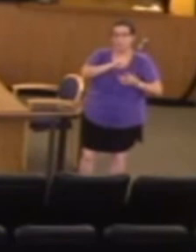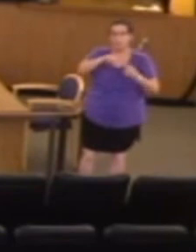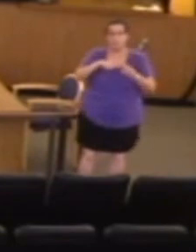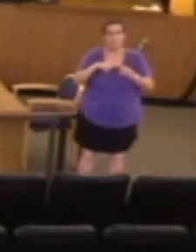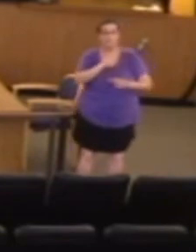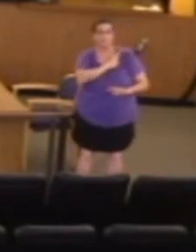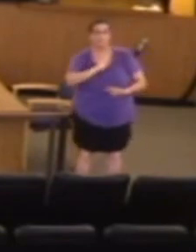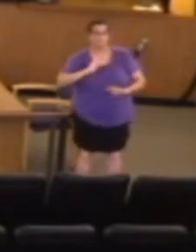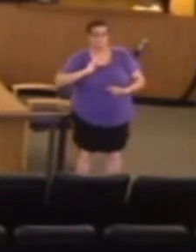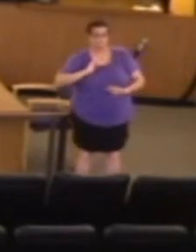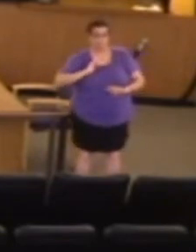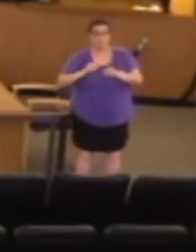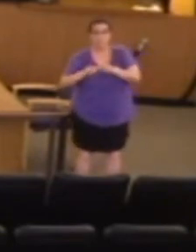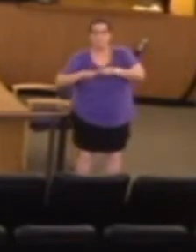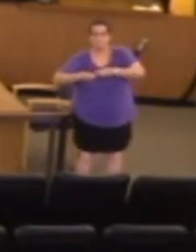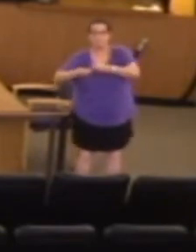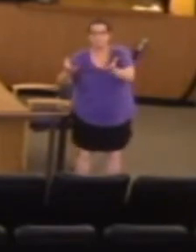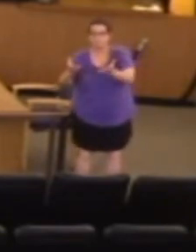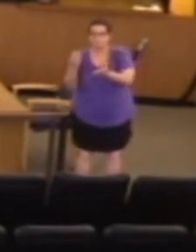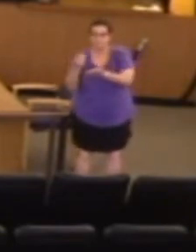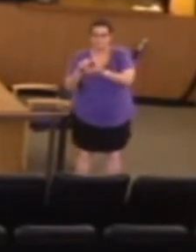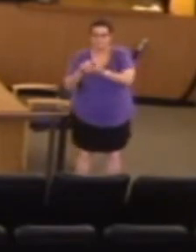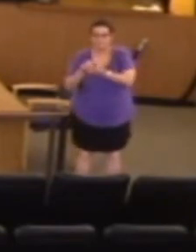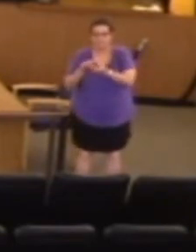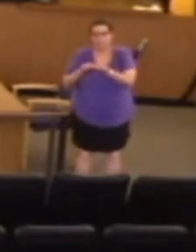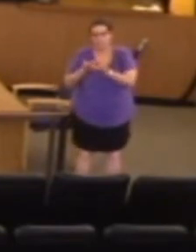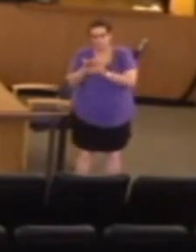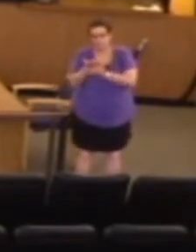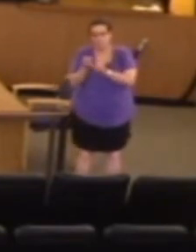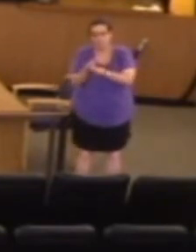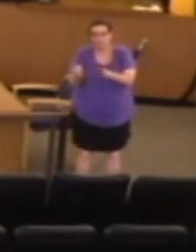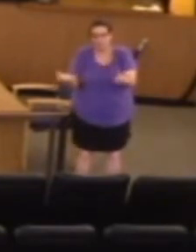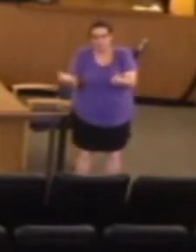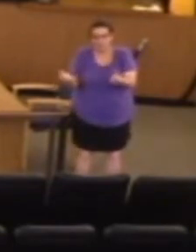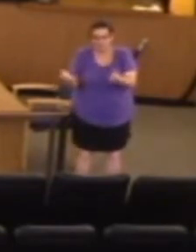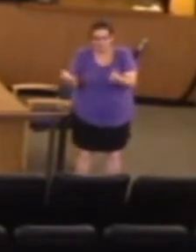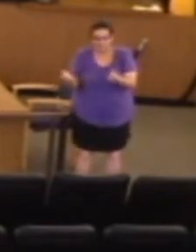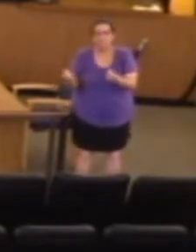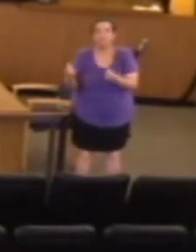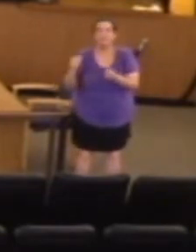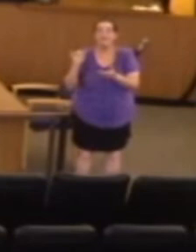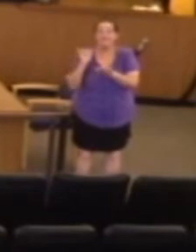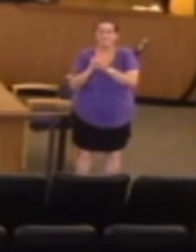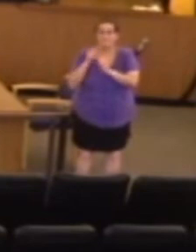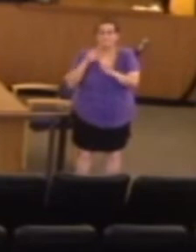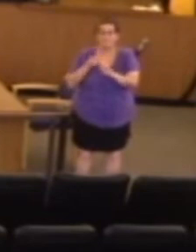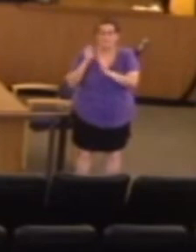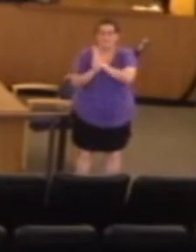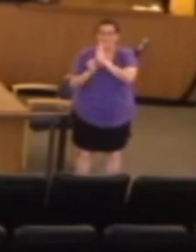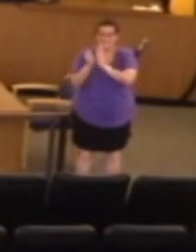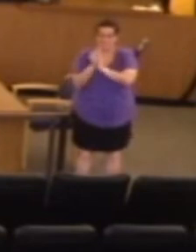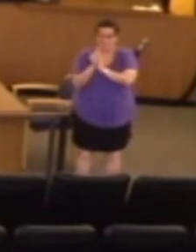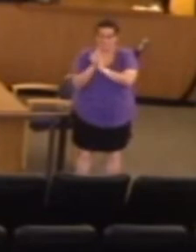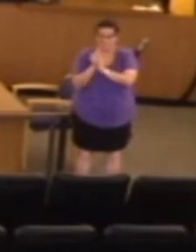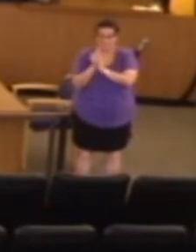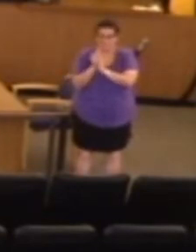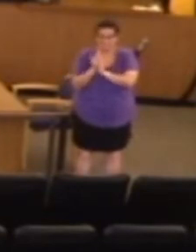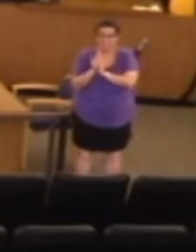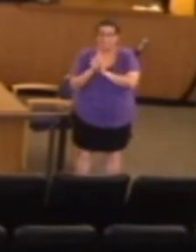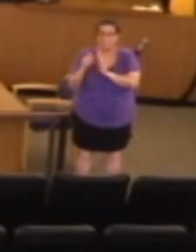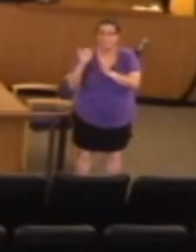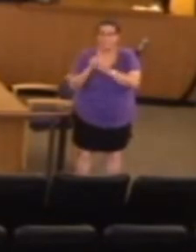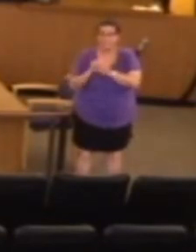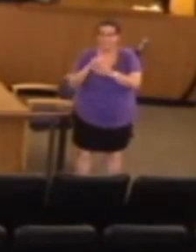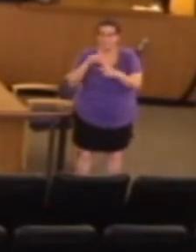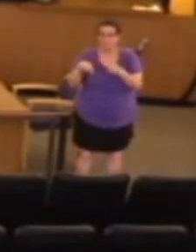board does disperse the money through a resolution, at that point in time, that's the authority to draw